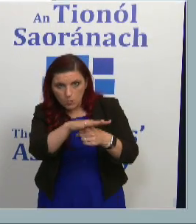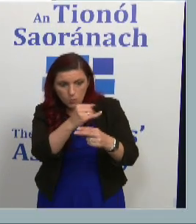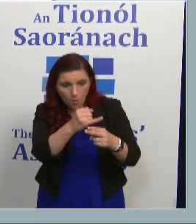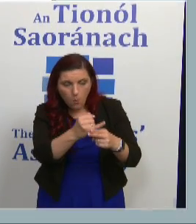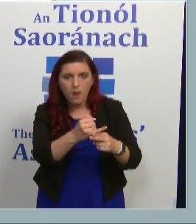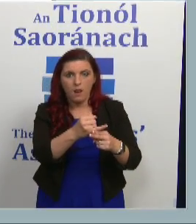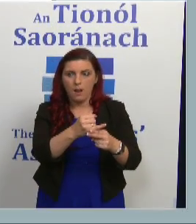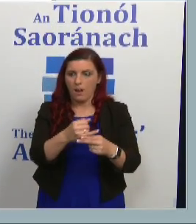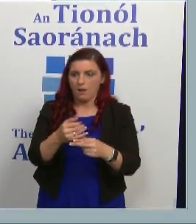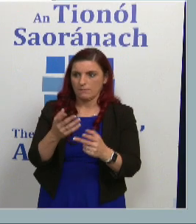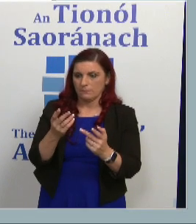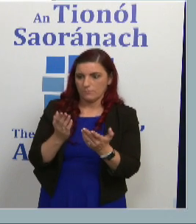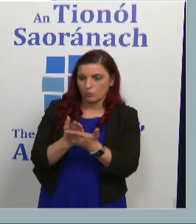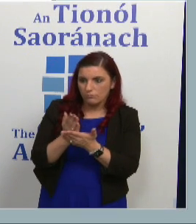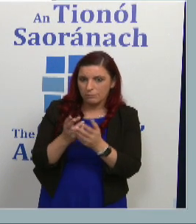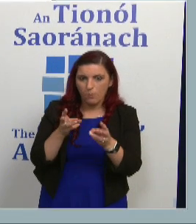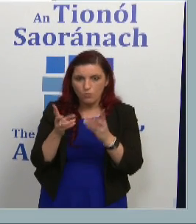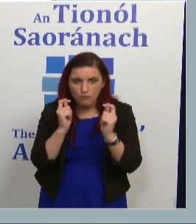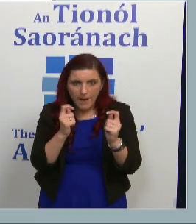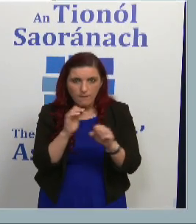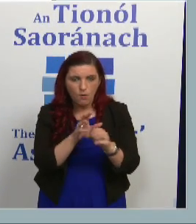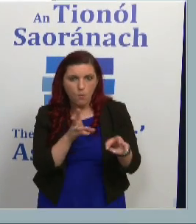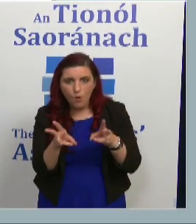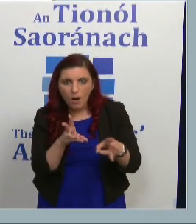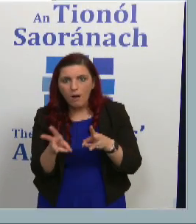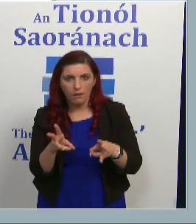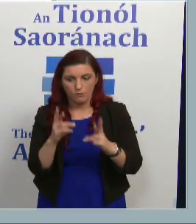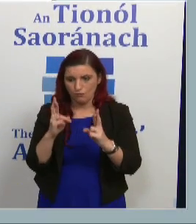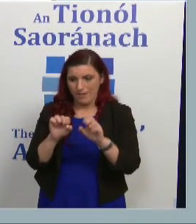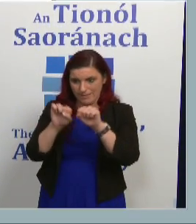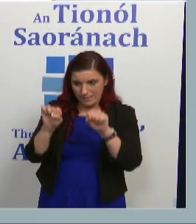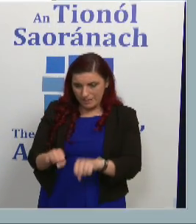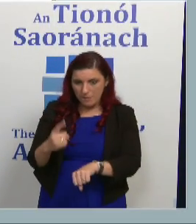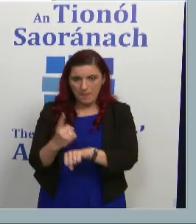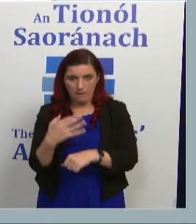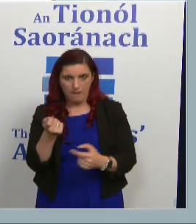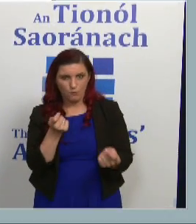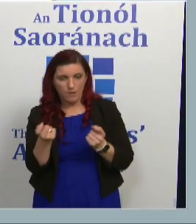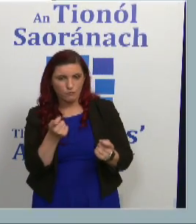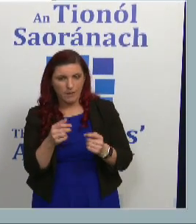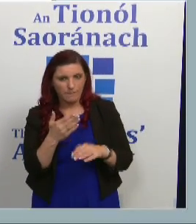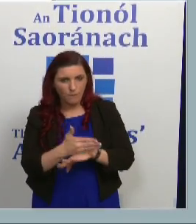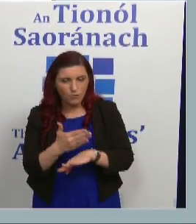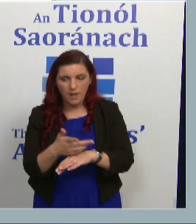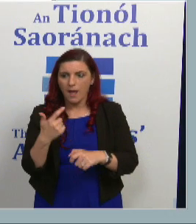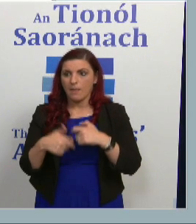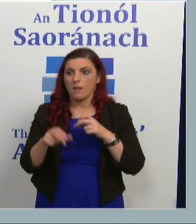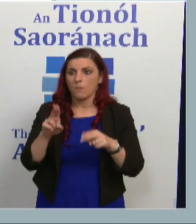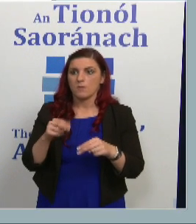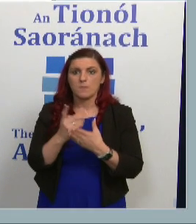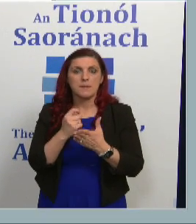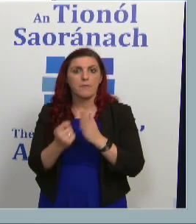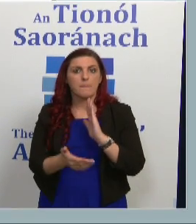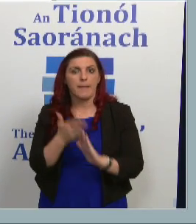for future work. It sees that the citizen's house is properly built. It's got a regulatory function. It sometimes even builds it for him. It